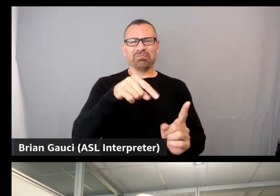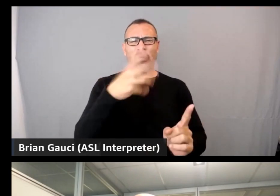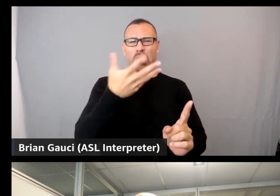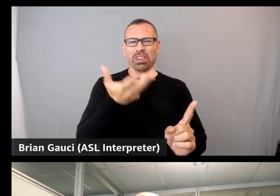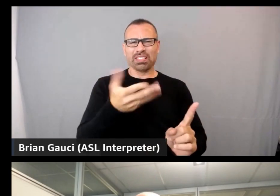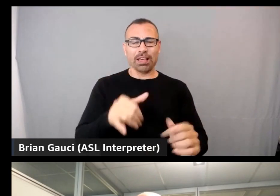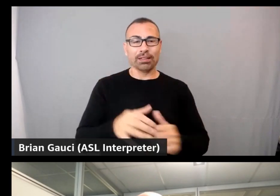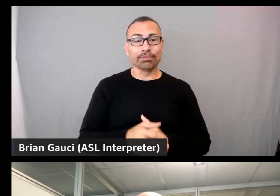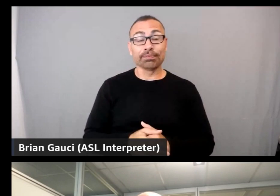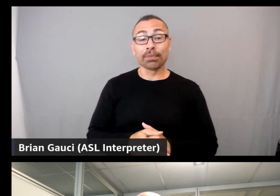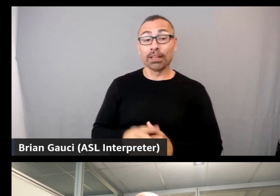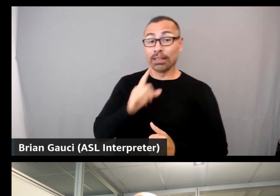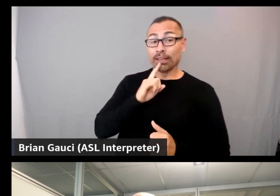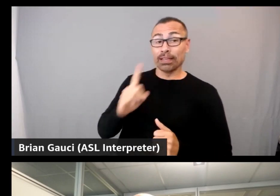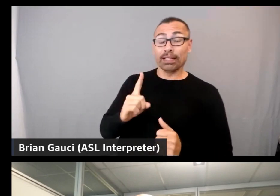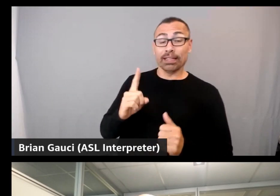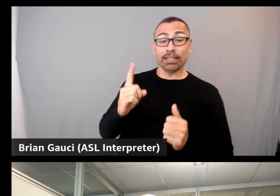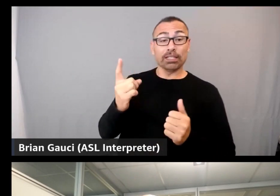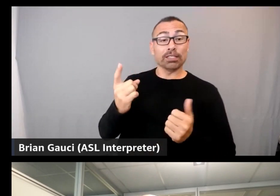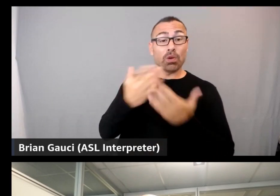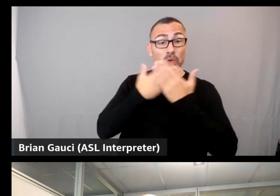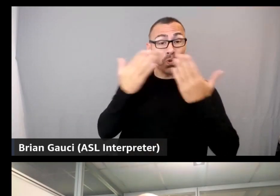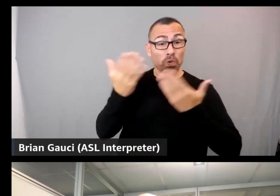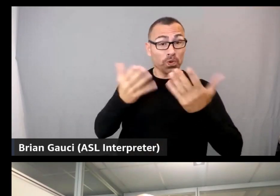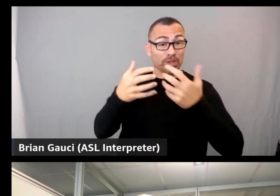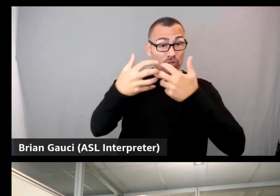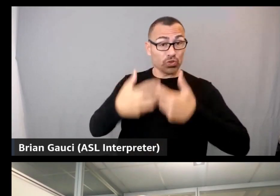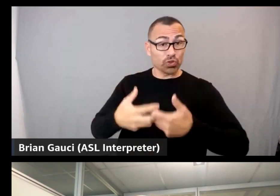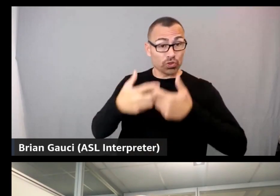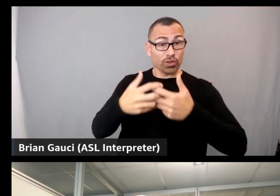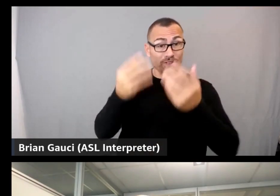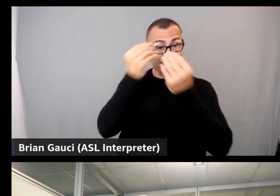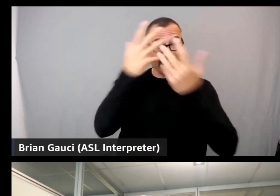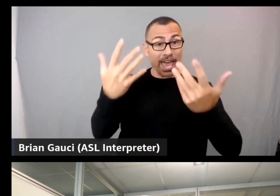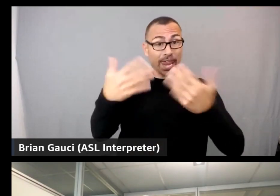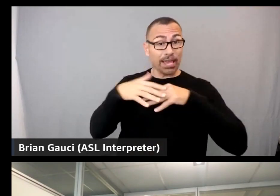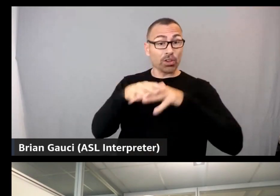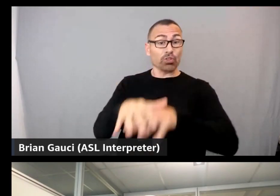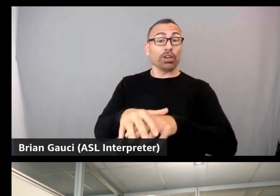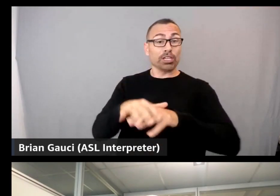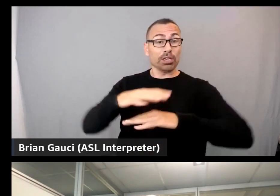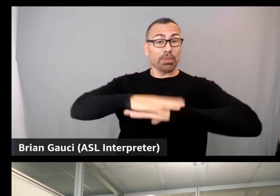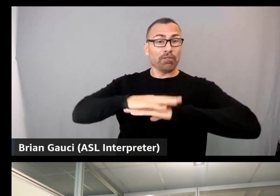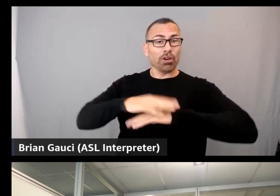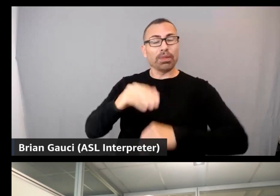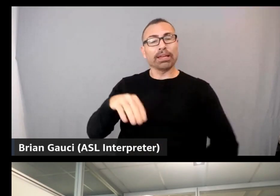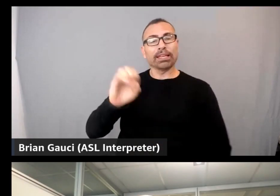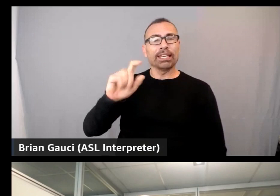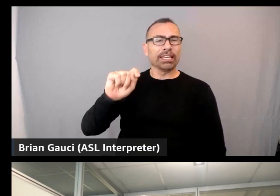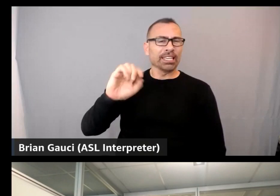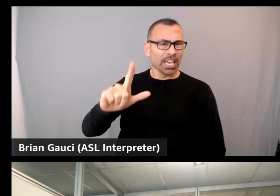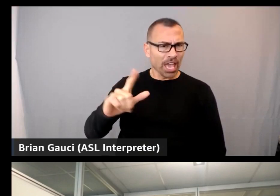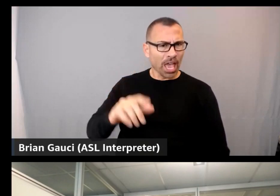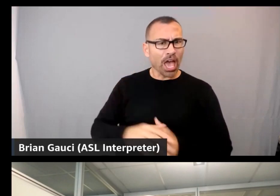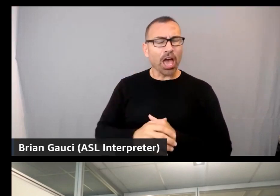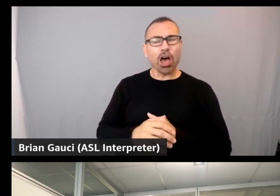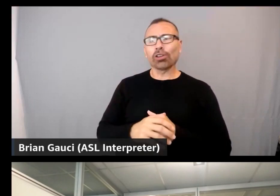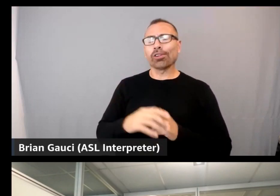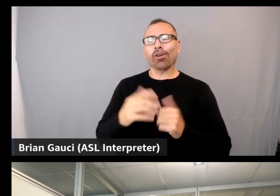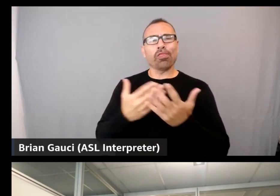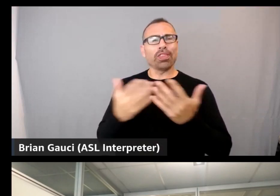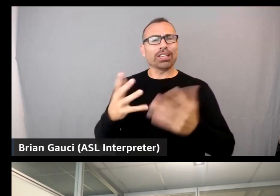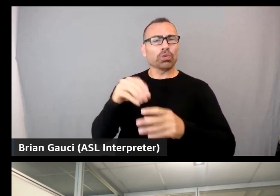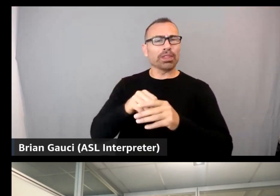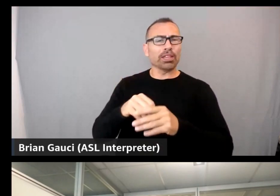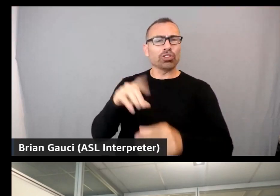serverless data integration platform. So you can think, a lot of like ETL, joining things, landing stuff into your data lakes, getting it from multiple sources,